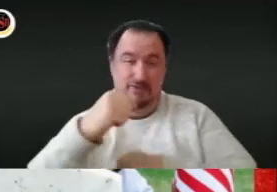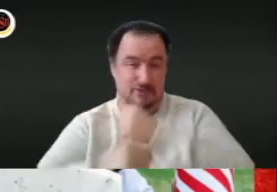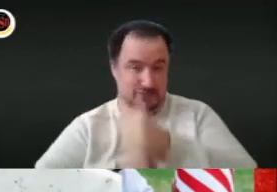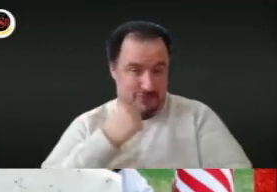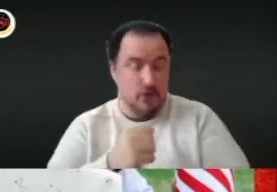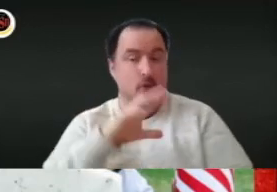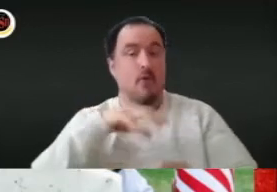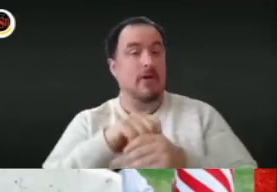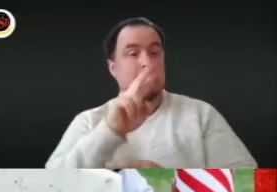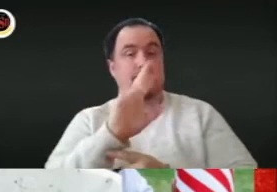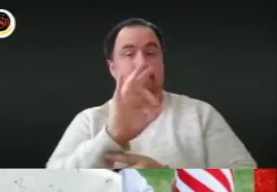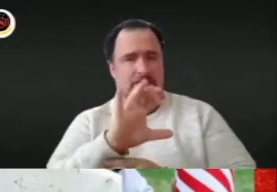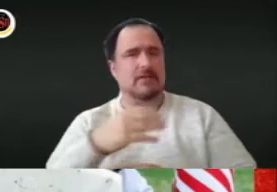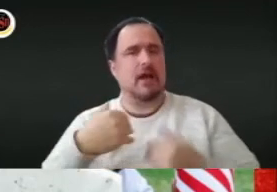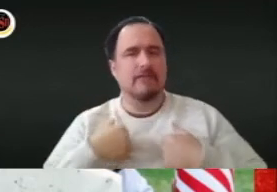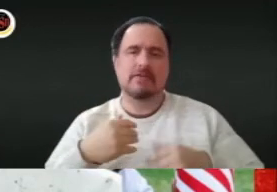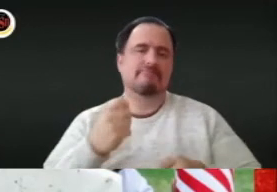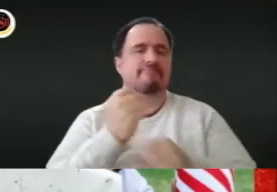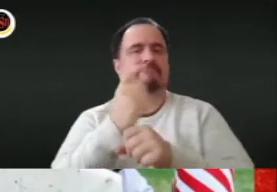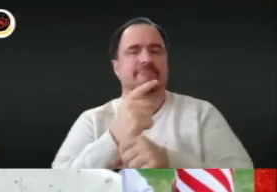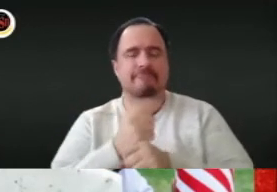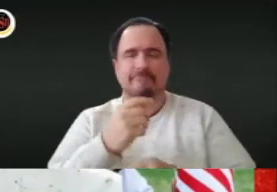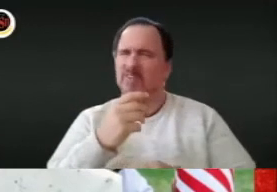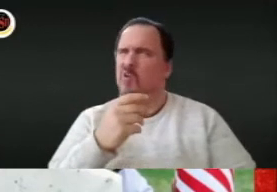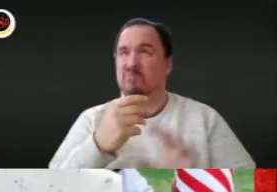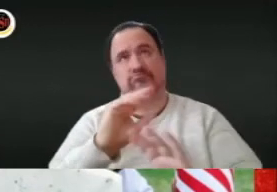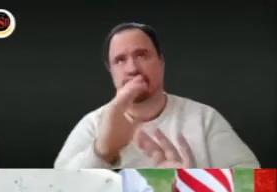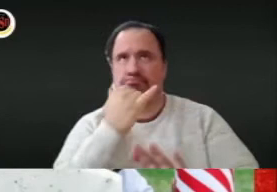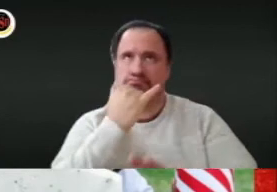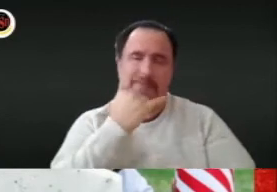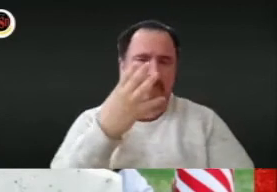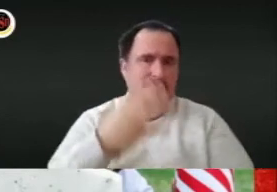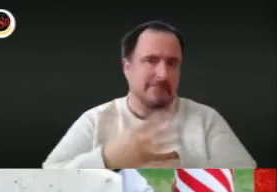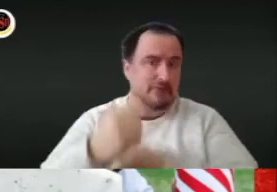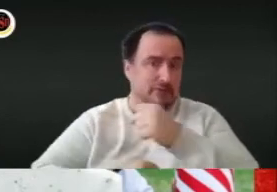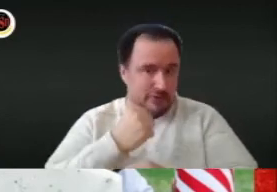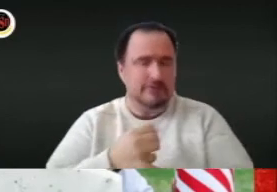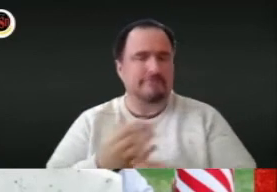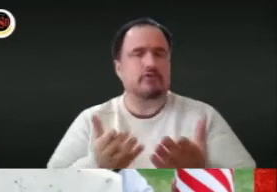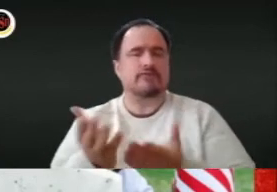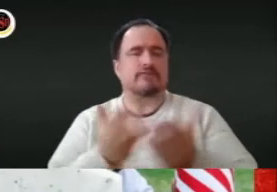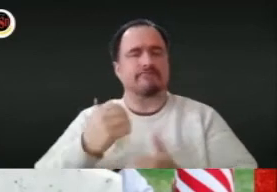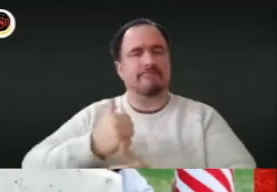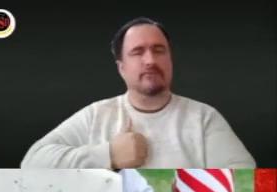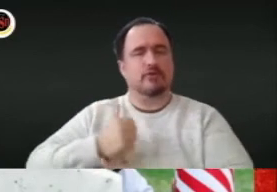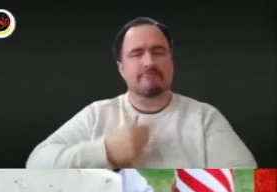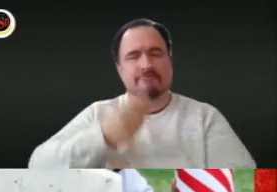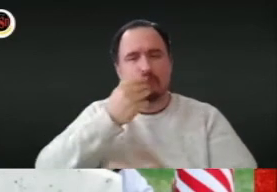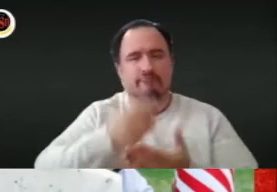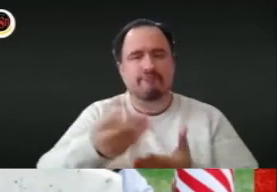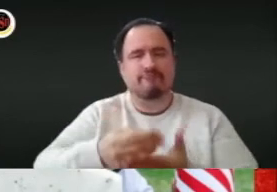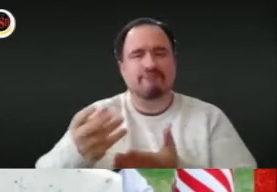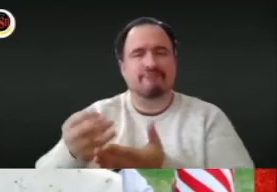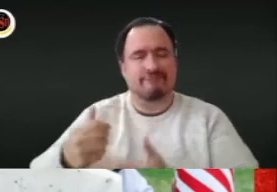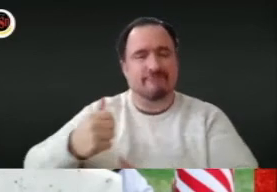And they do it about 2 or 3 times a year, I think. Wait. 4 times a year for military